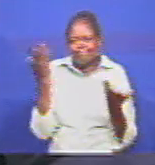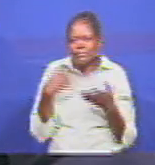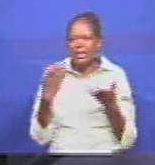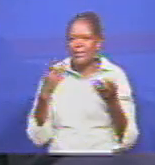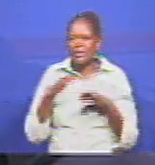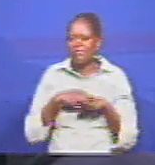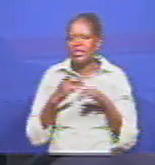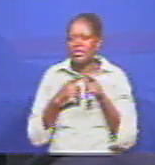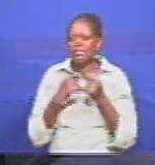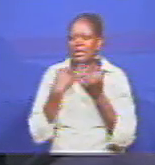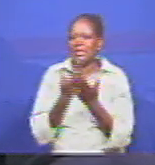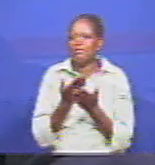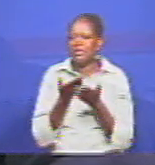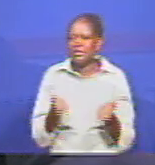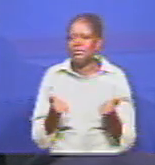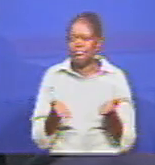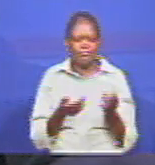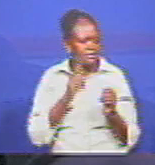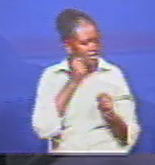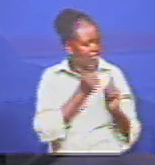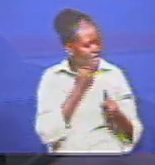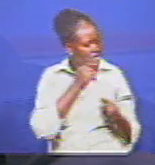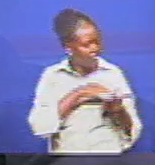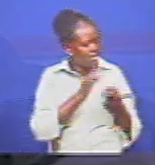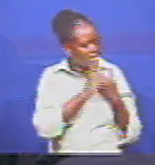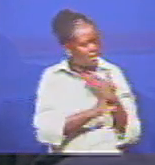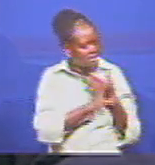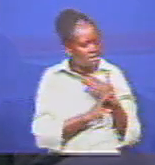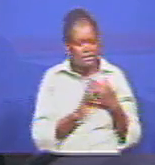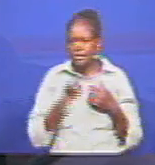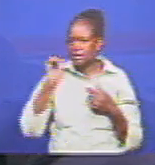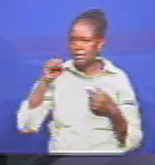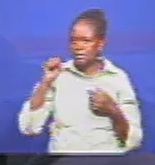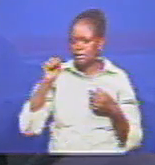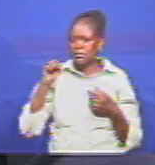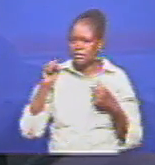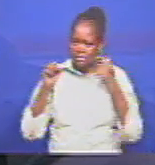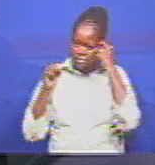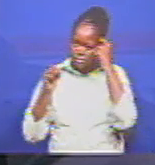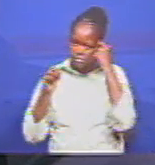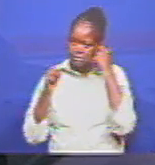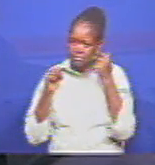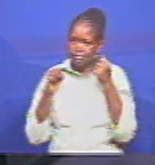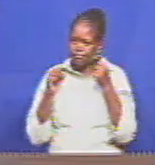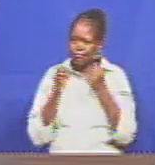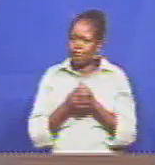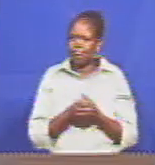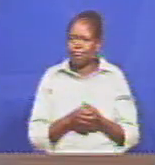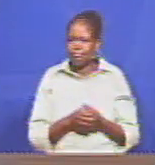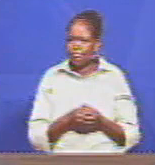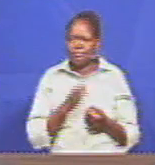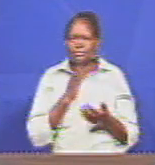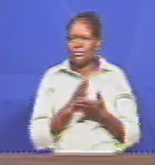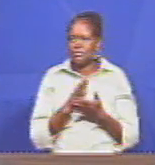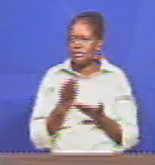I arriving here. So Kenya was your first African country? Kenya was my first African country, mm-hmm. exactly. When was that? Of course,